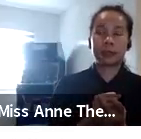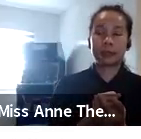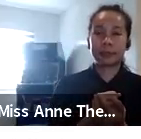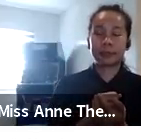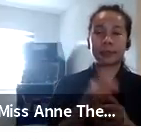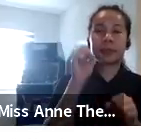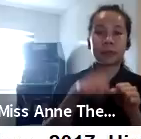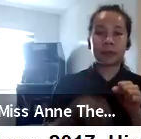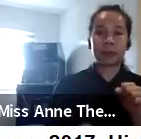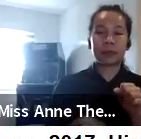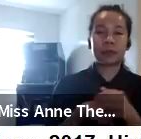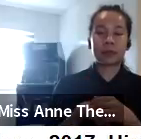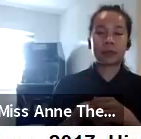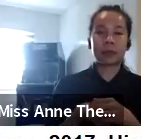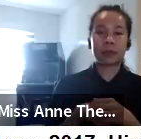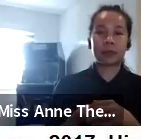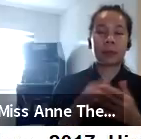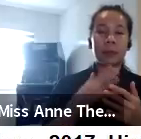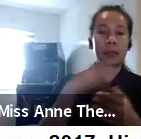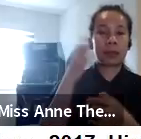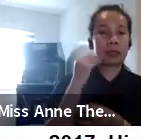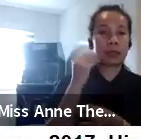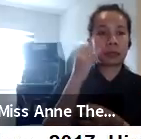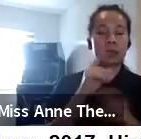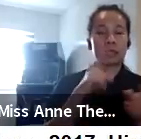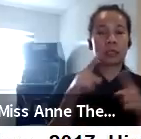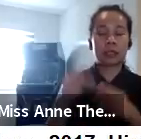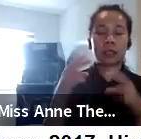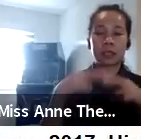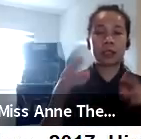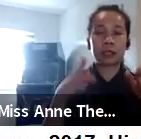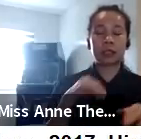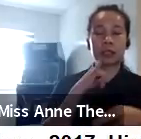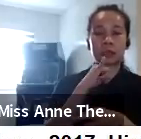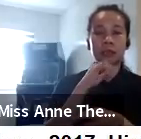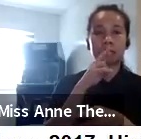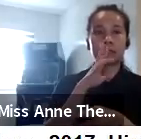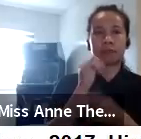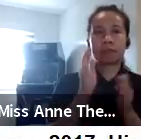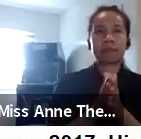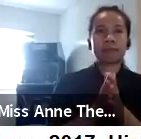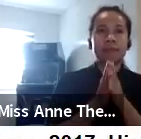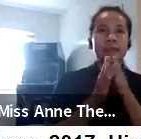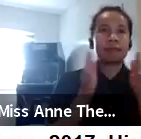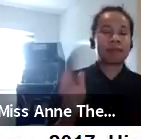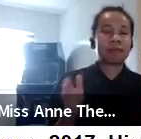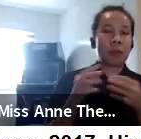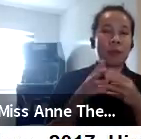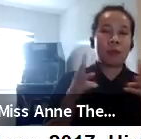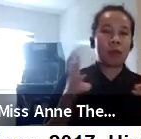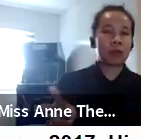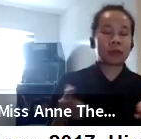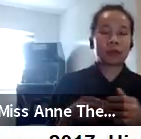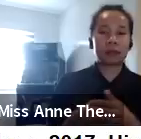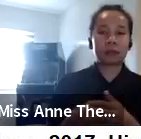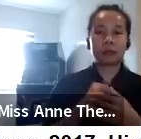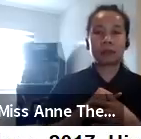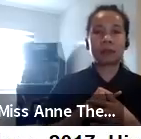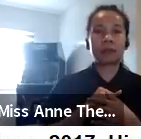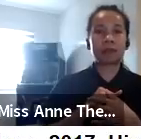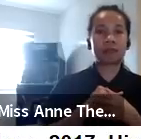So my experience as a researcher is quite broad, and I would say